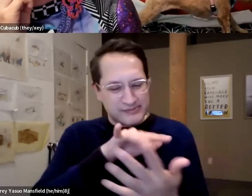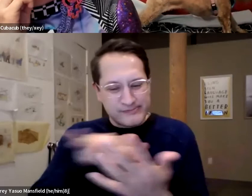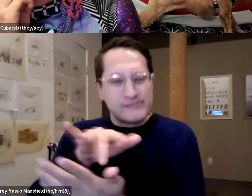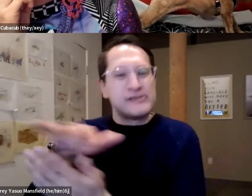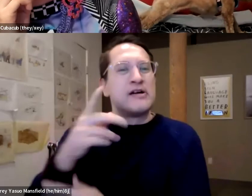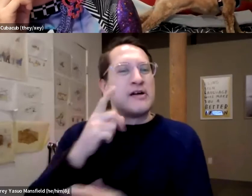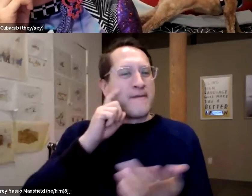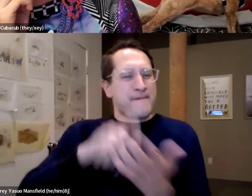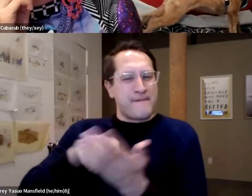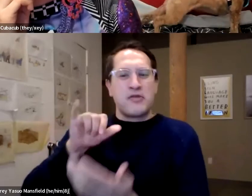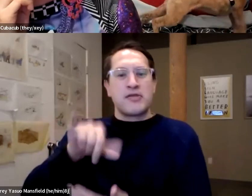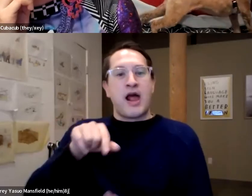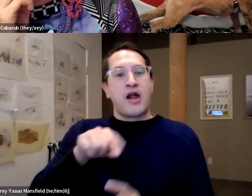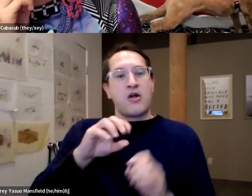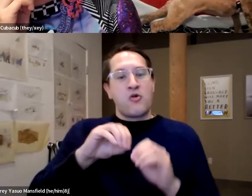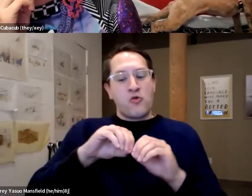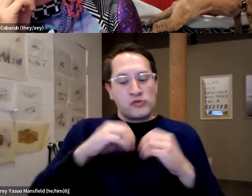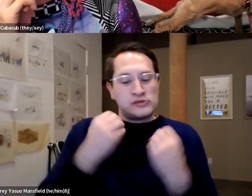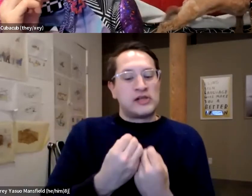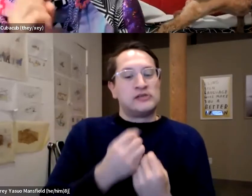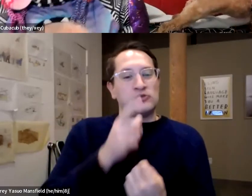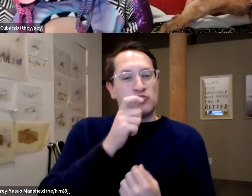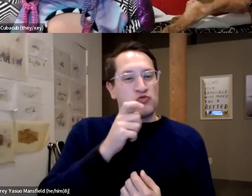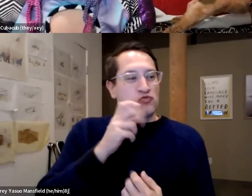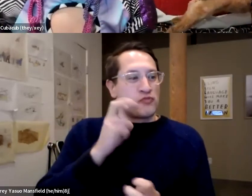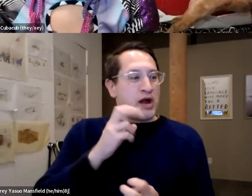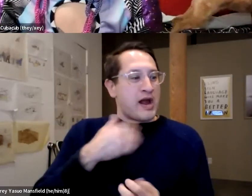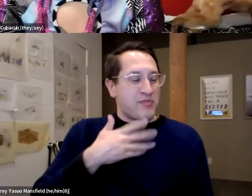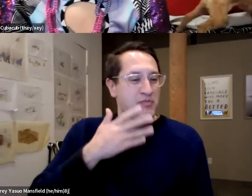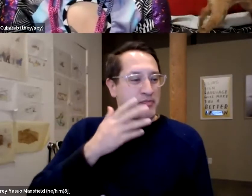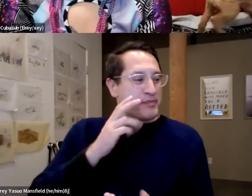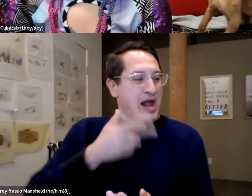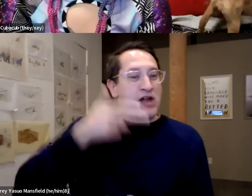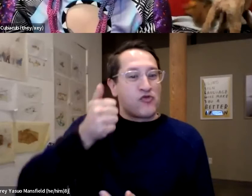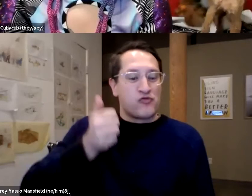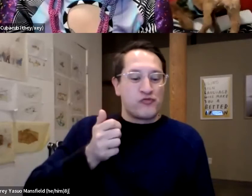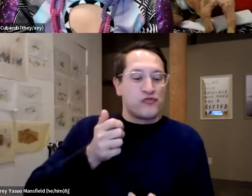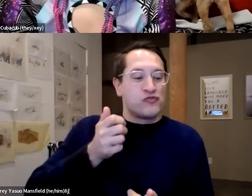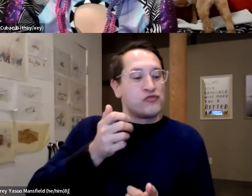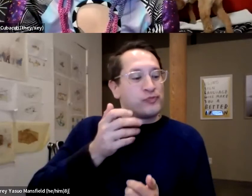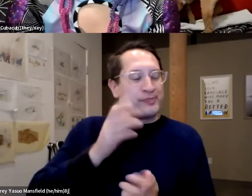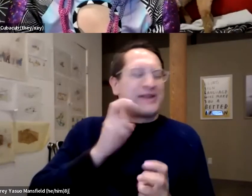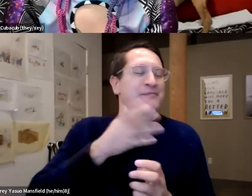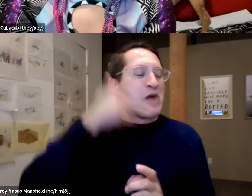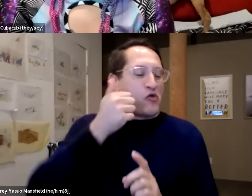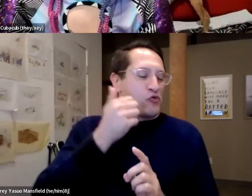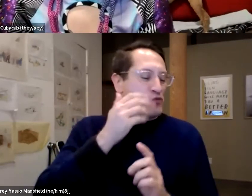DEIJ principles and disabled principles, and studied it and recognized that organizations who have a